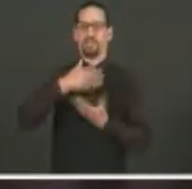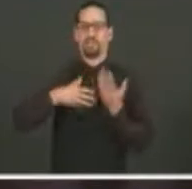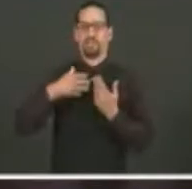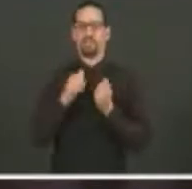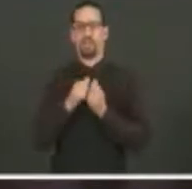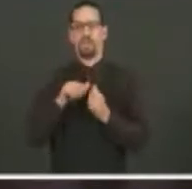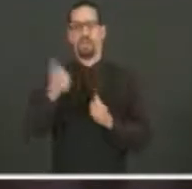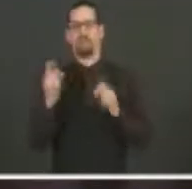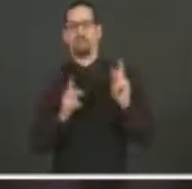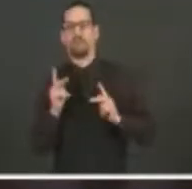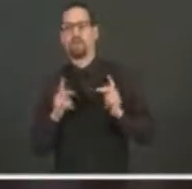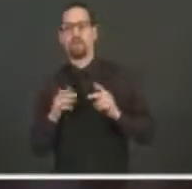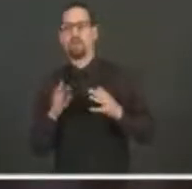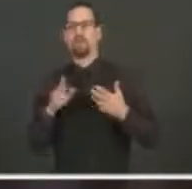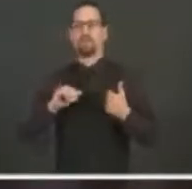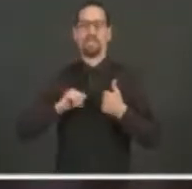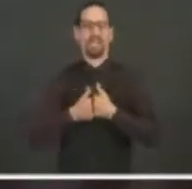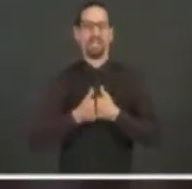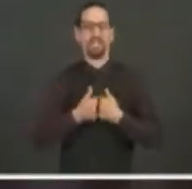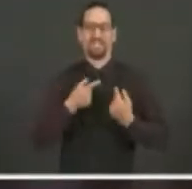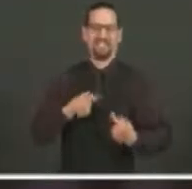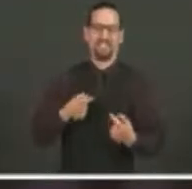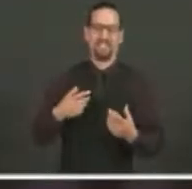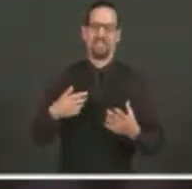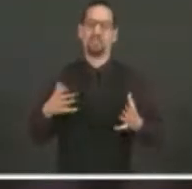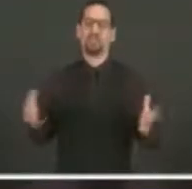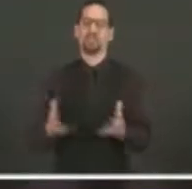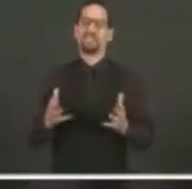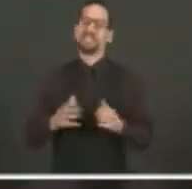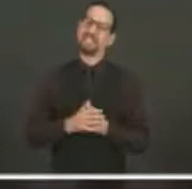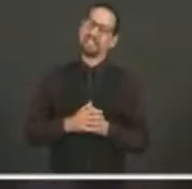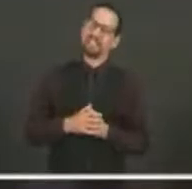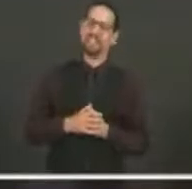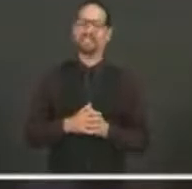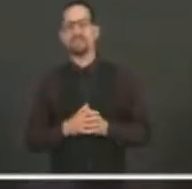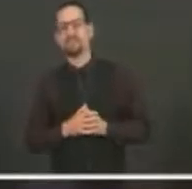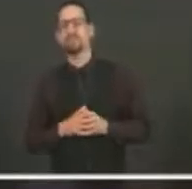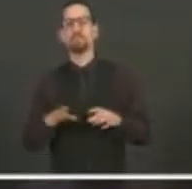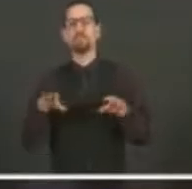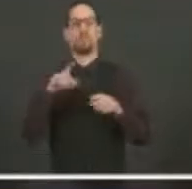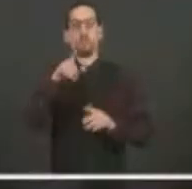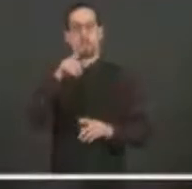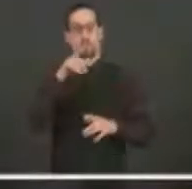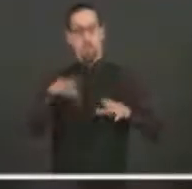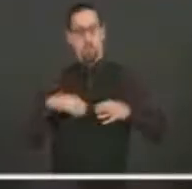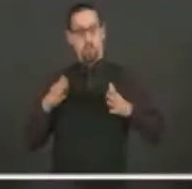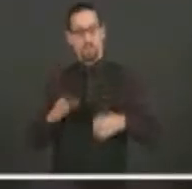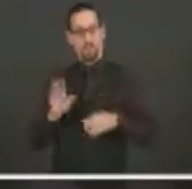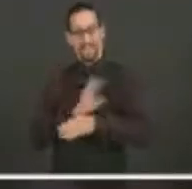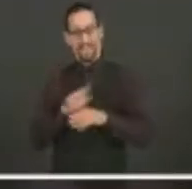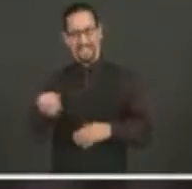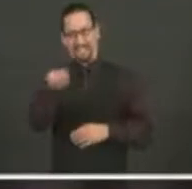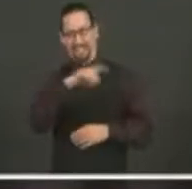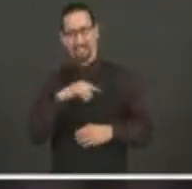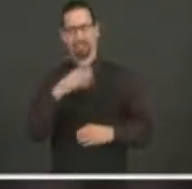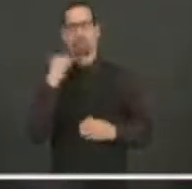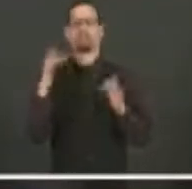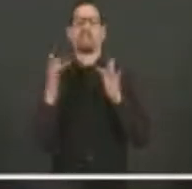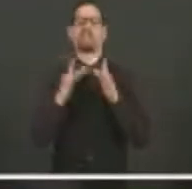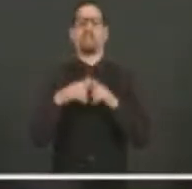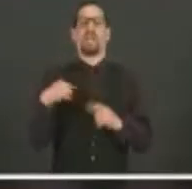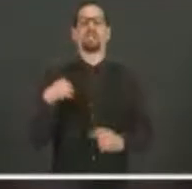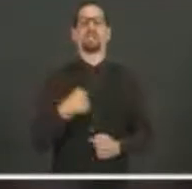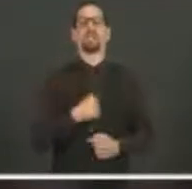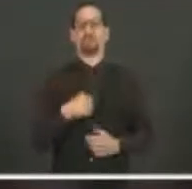be challenges, we encourage the operator of the business to contact us, meaning through the